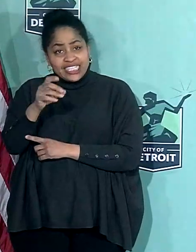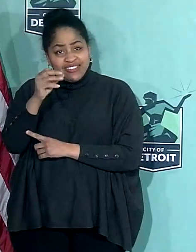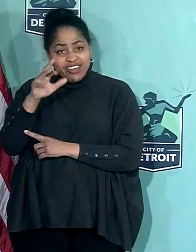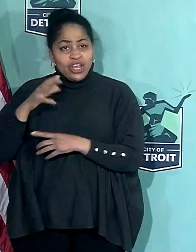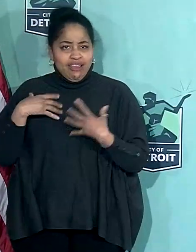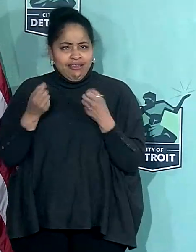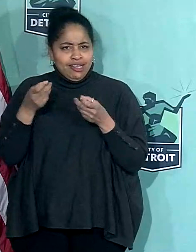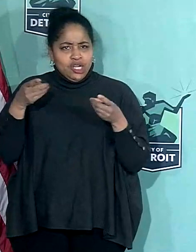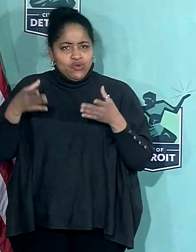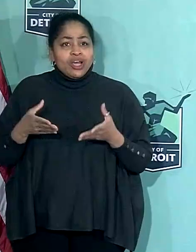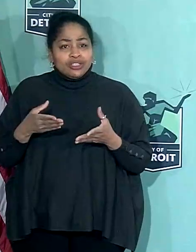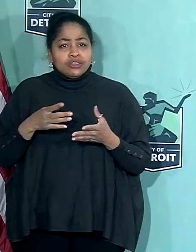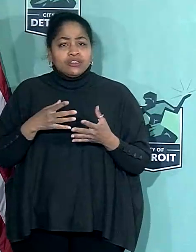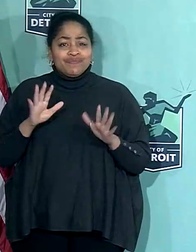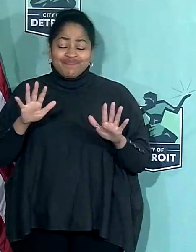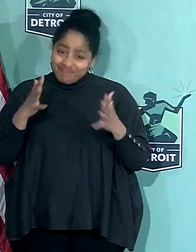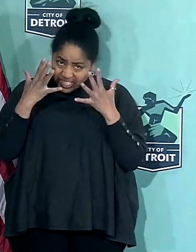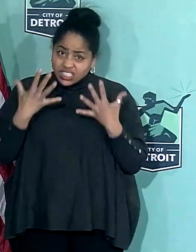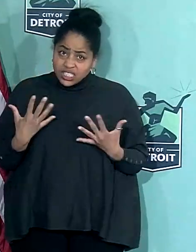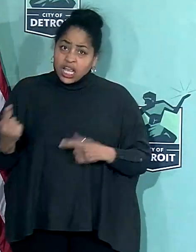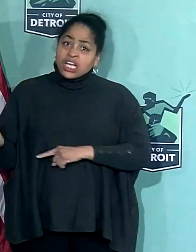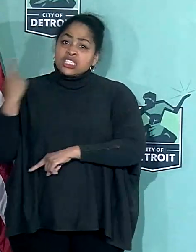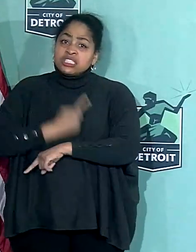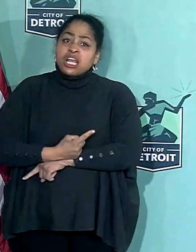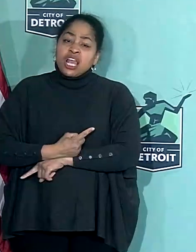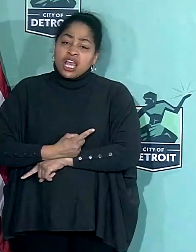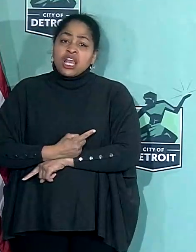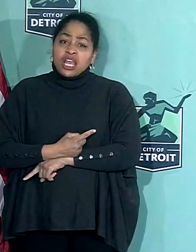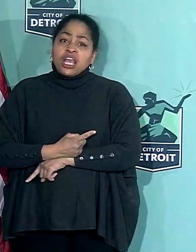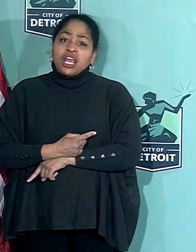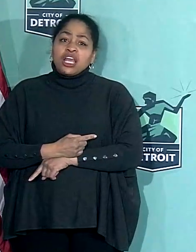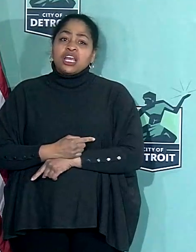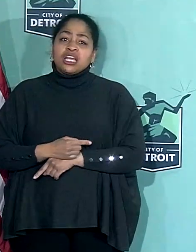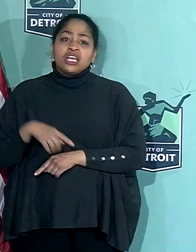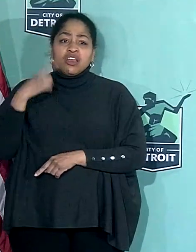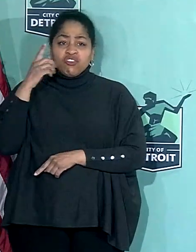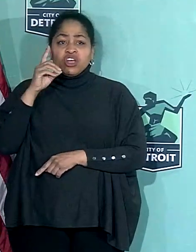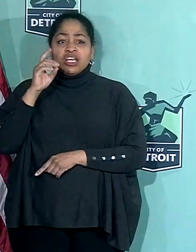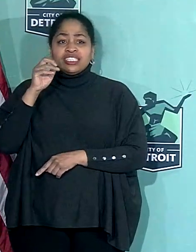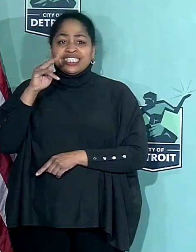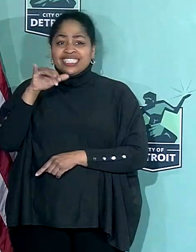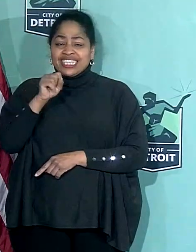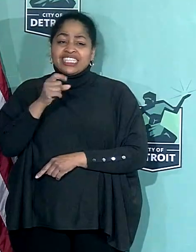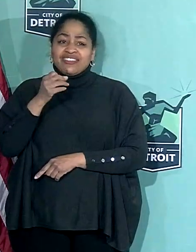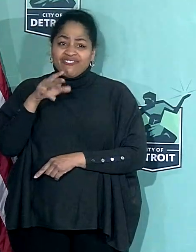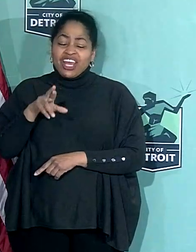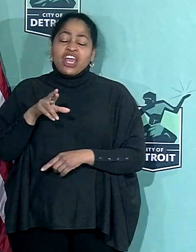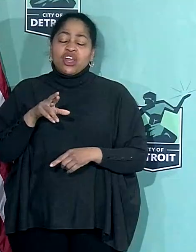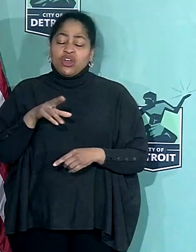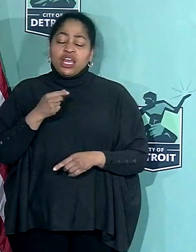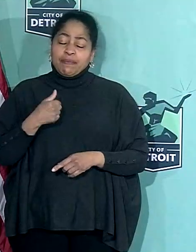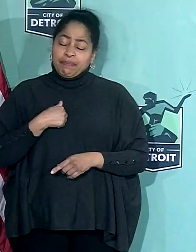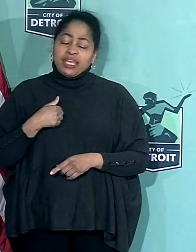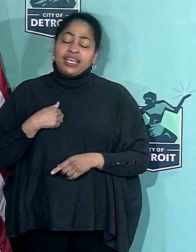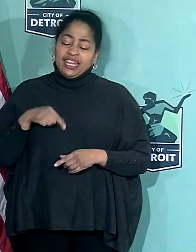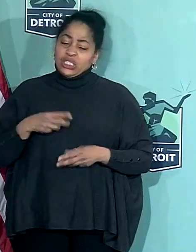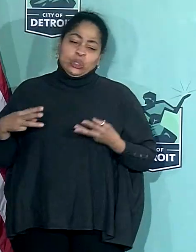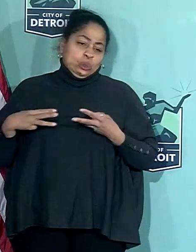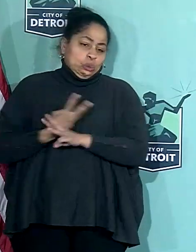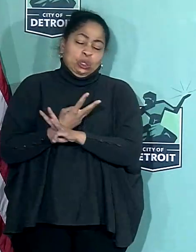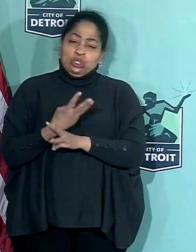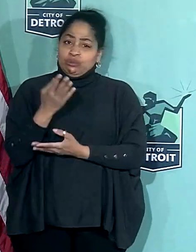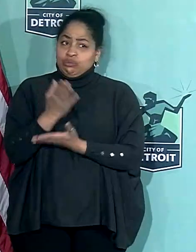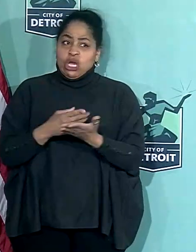a sad day for Denise Fair and me. This is the worst part of these